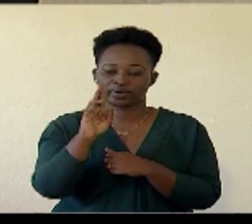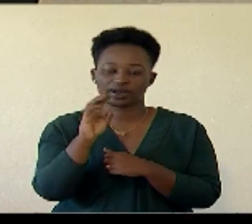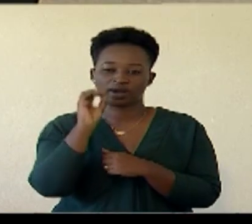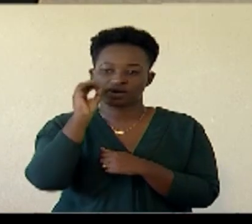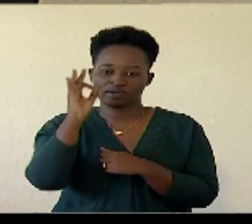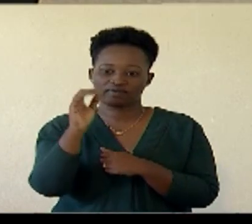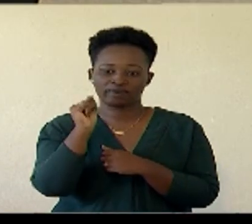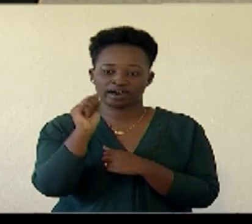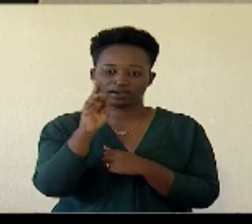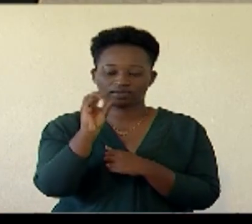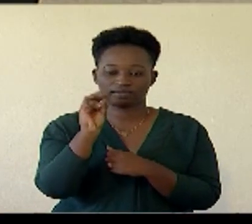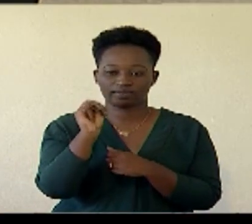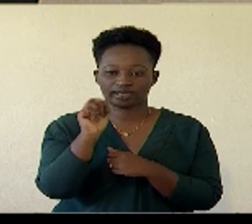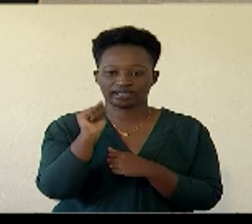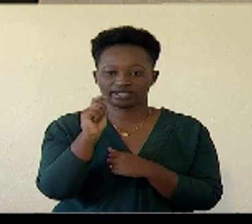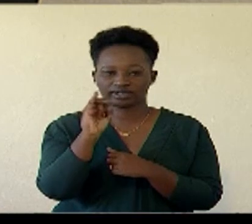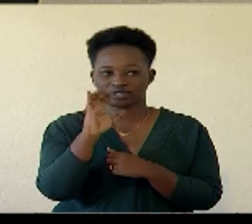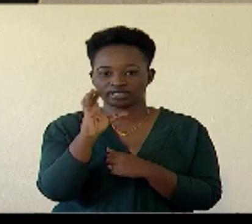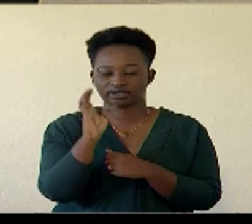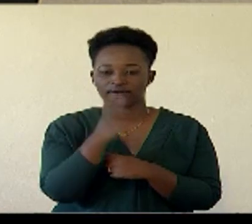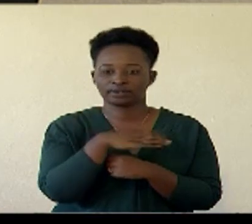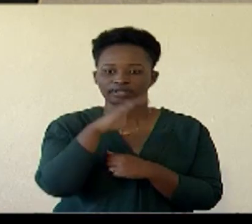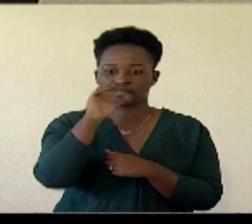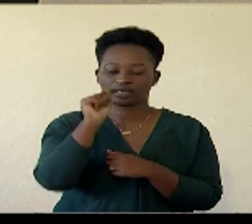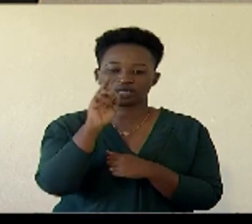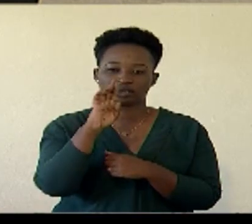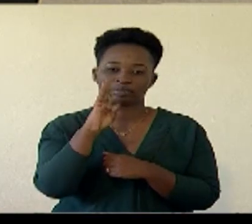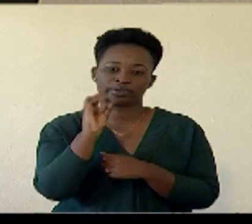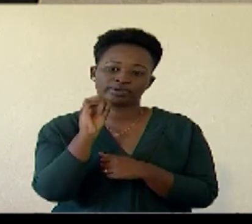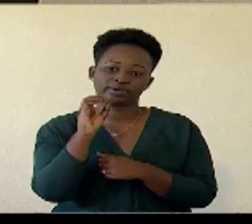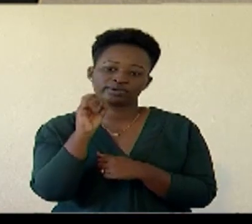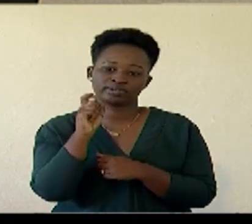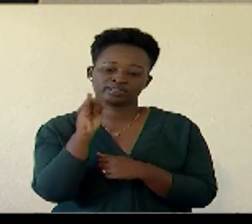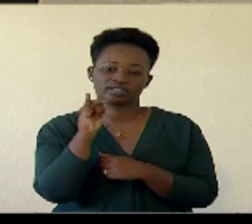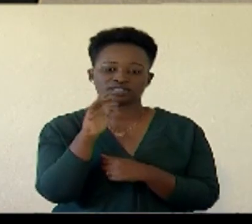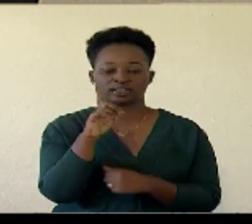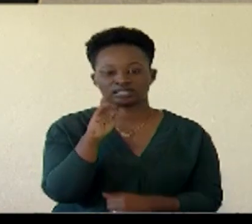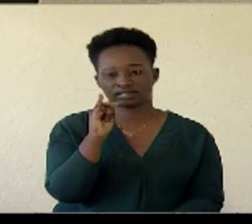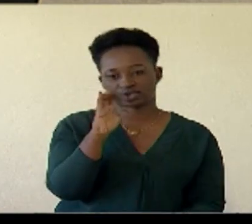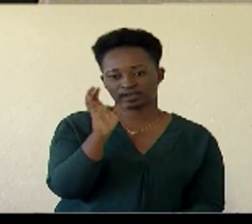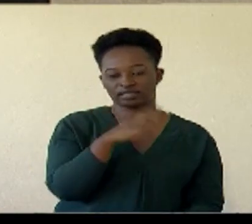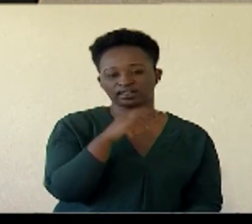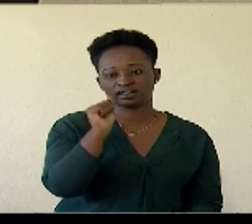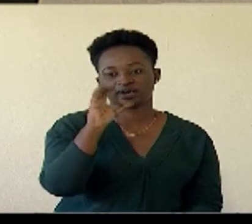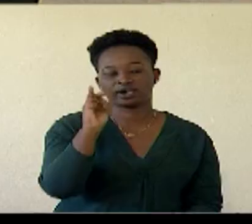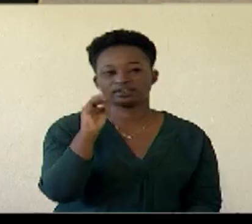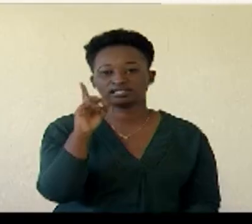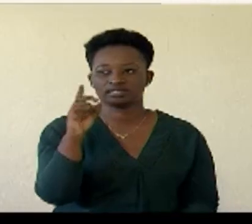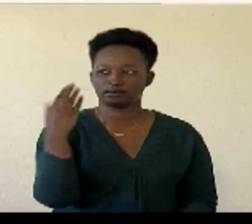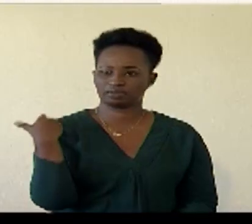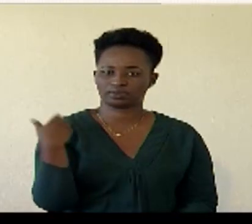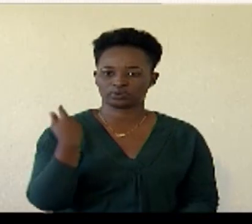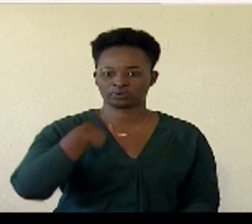carboxylic acids. So as we said earlier, when we talk about this, the